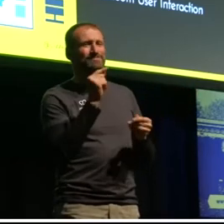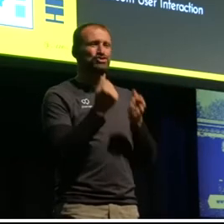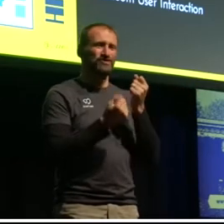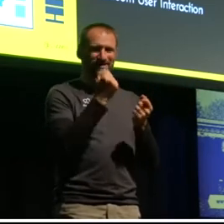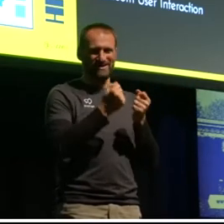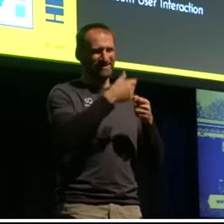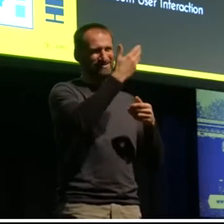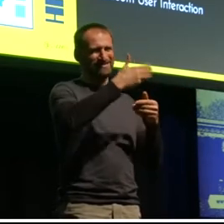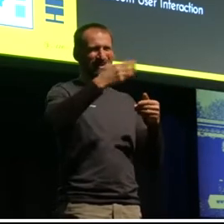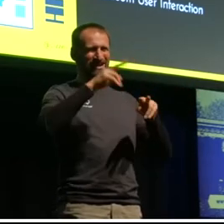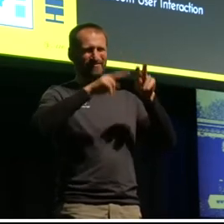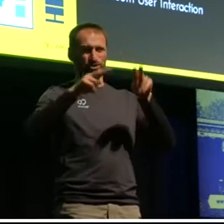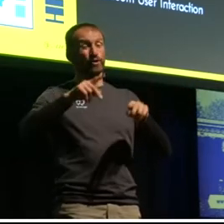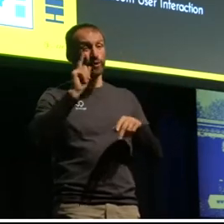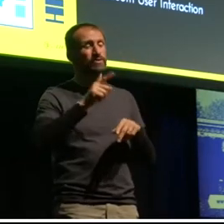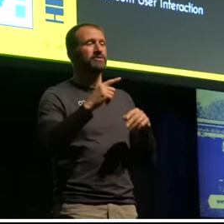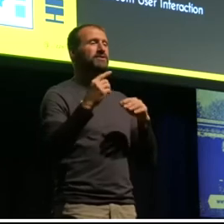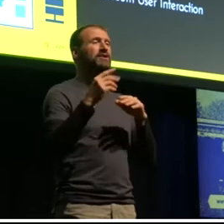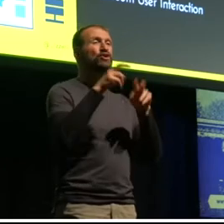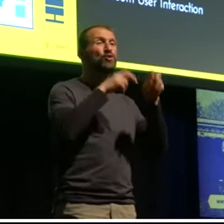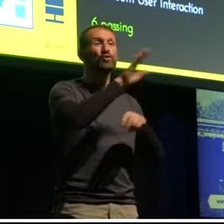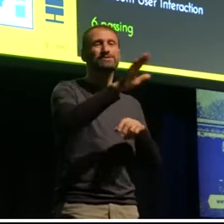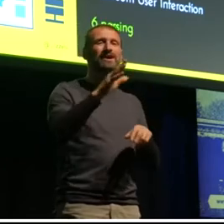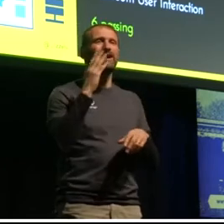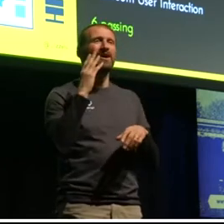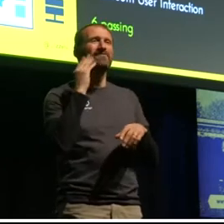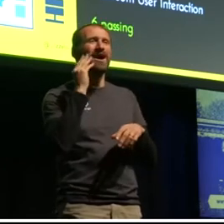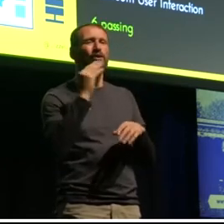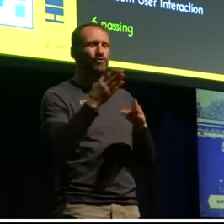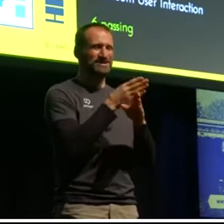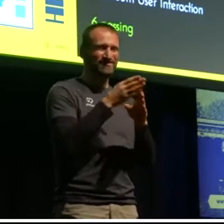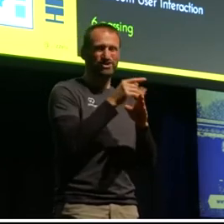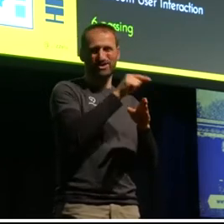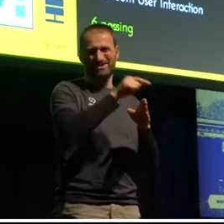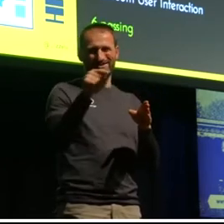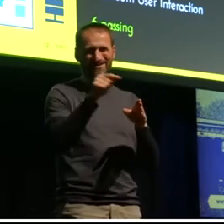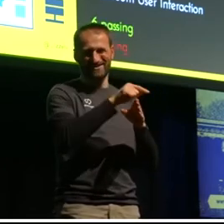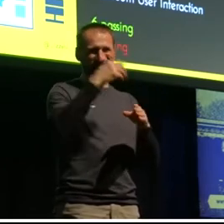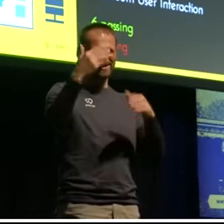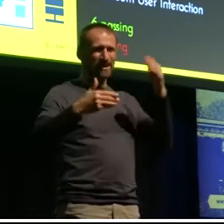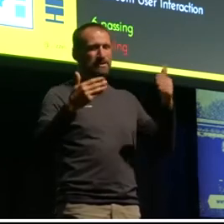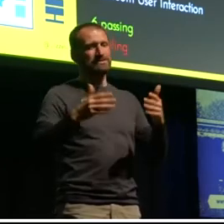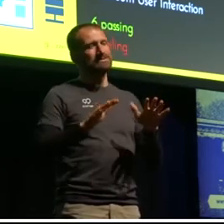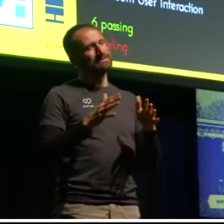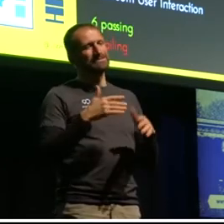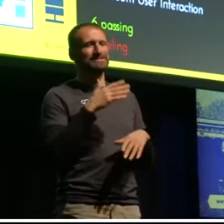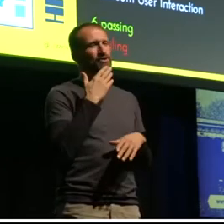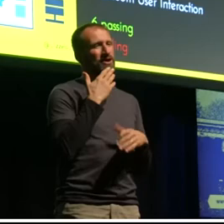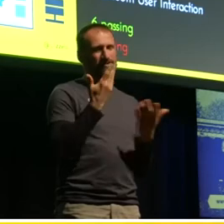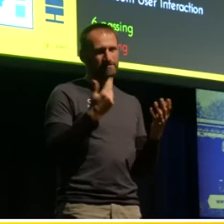pages is a complete page reload, so not that nice. So for the first run, 6 passing, 4